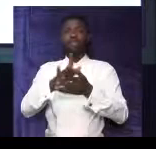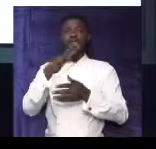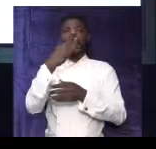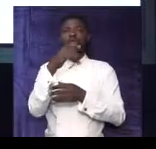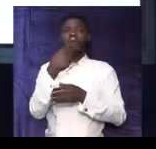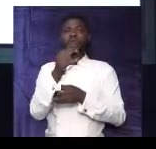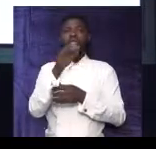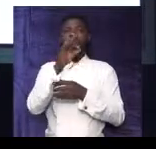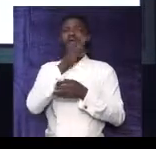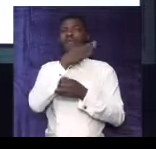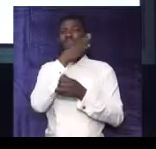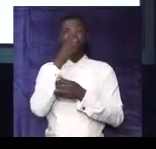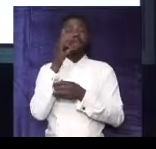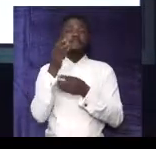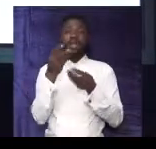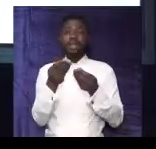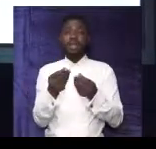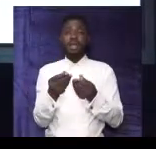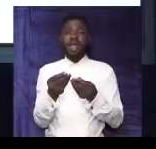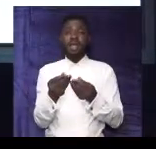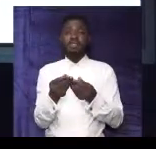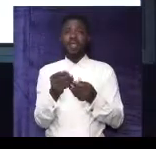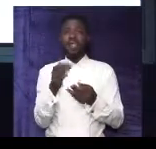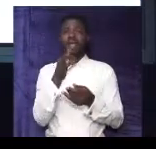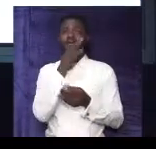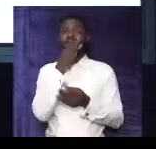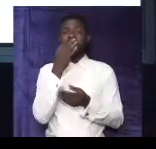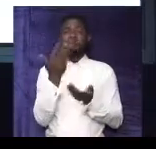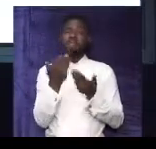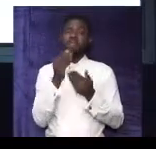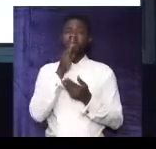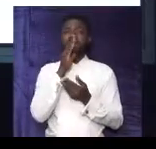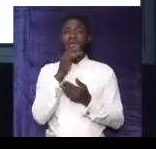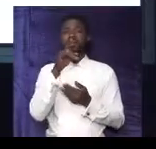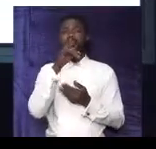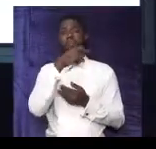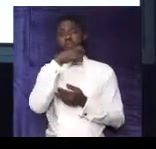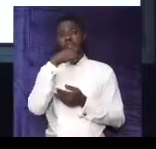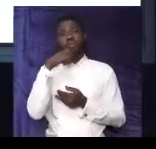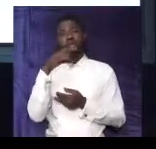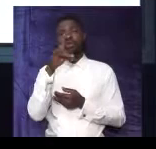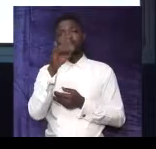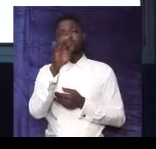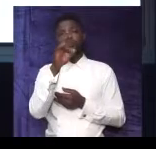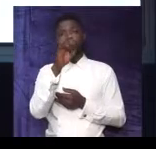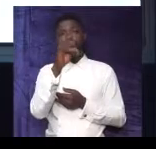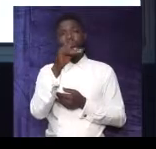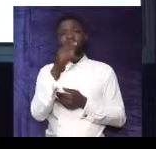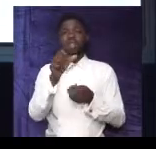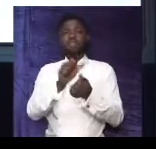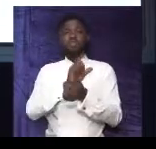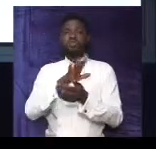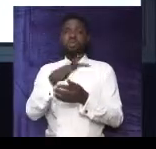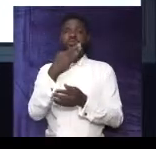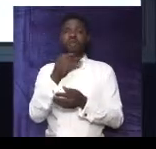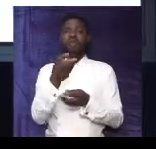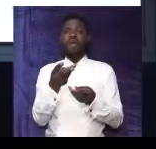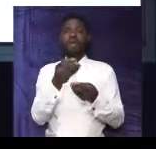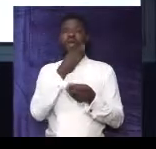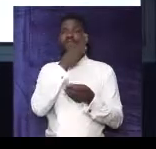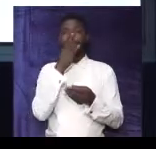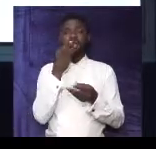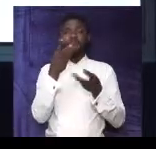effect is destruction of farmlands. Like that volcanic eruption, maybe drought. Destruction of